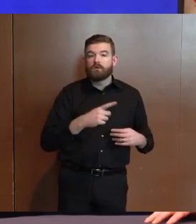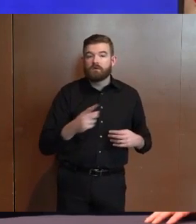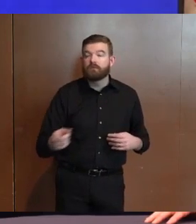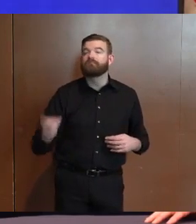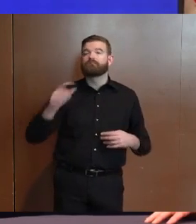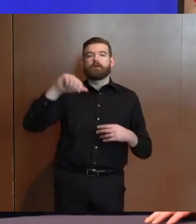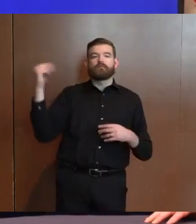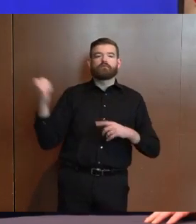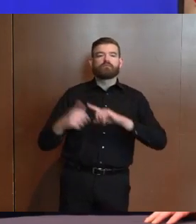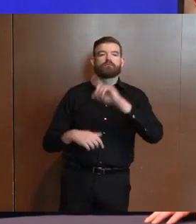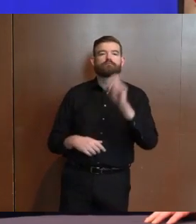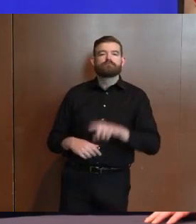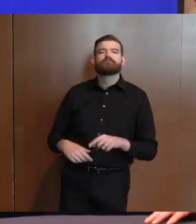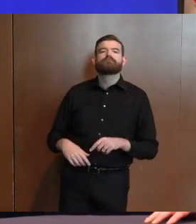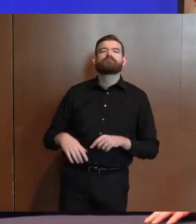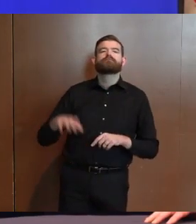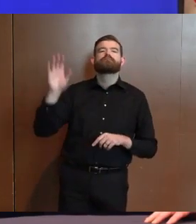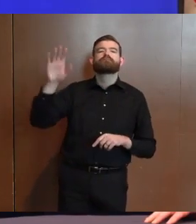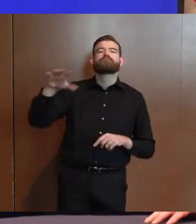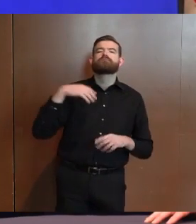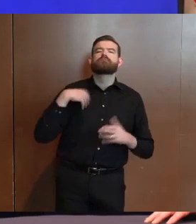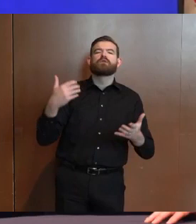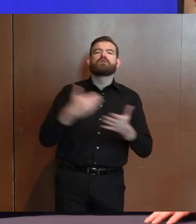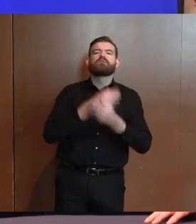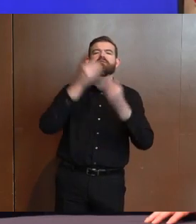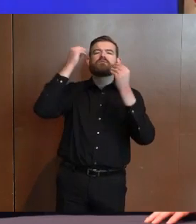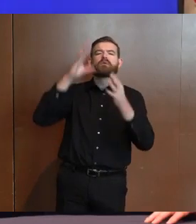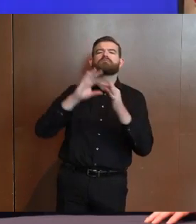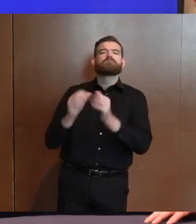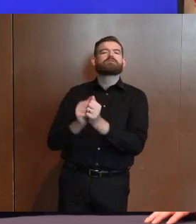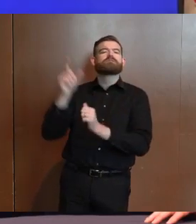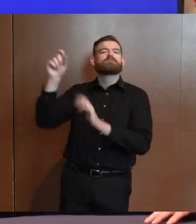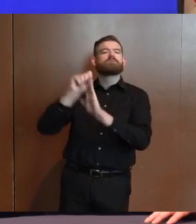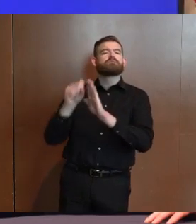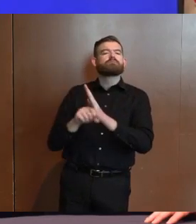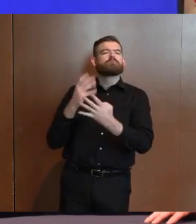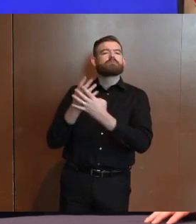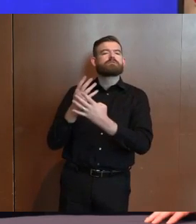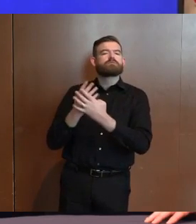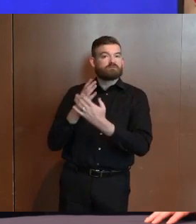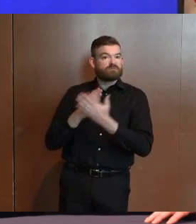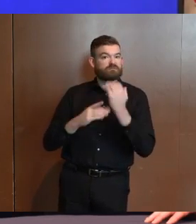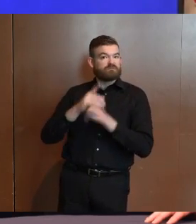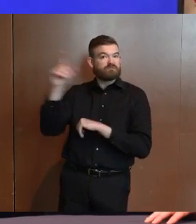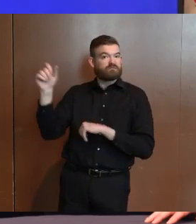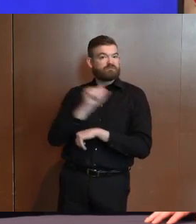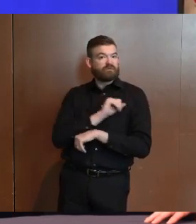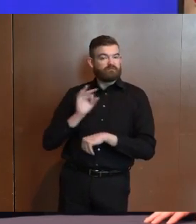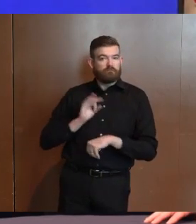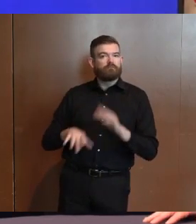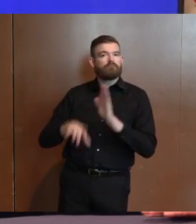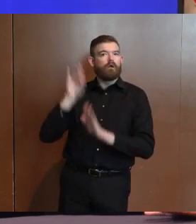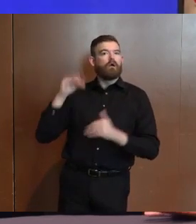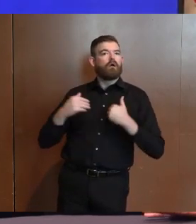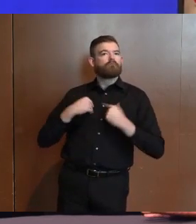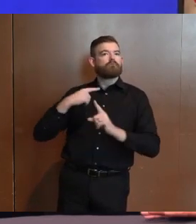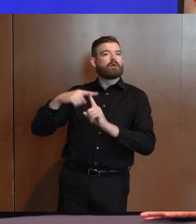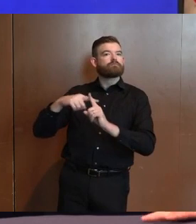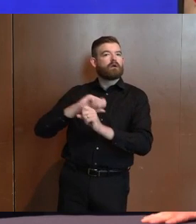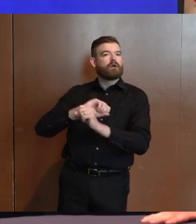we're looking for an update on what is happening in the state's prisons. Staff have tested positive, and we hear reports that inmates are in medical isolation, but the